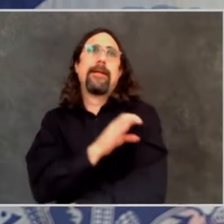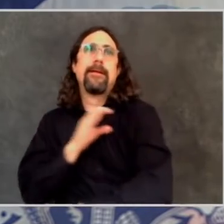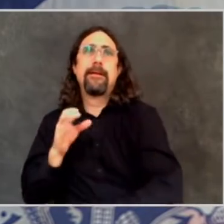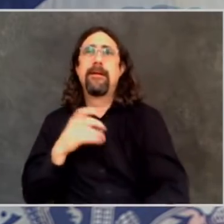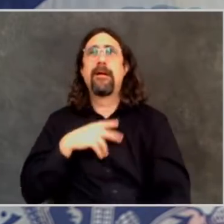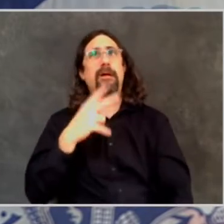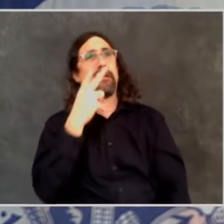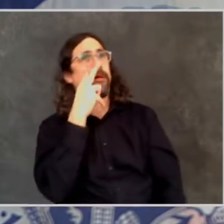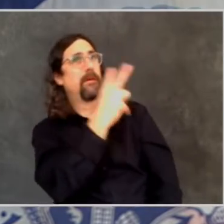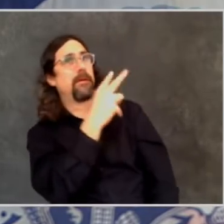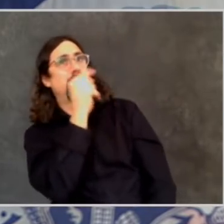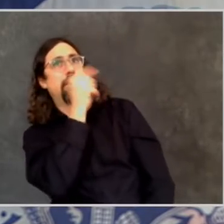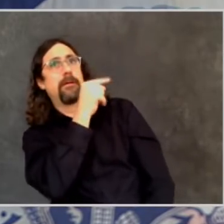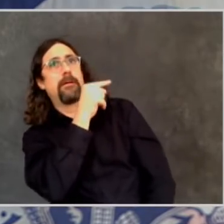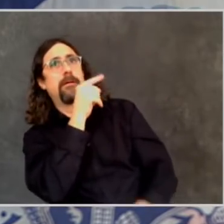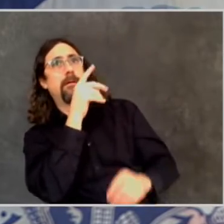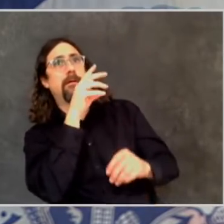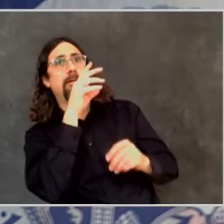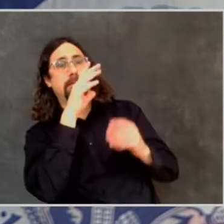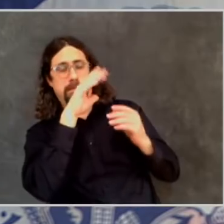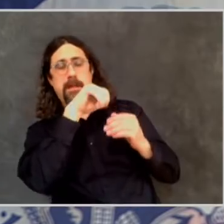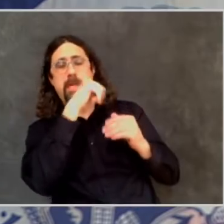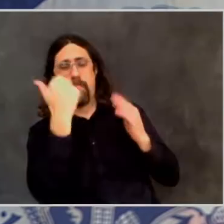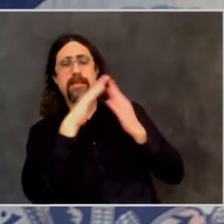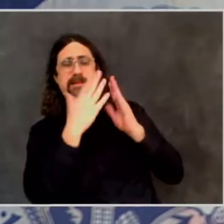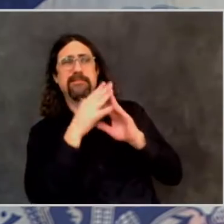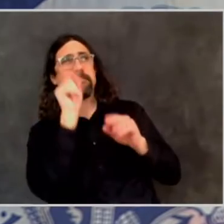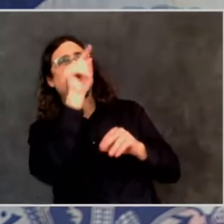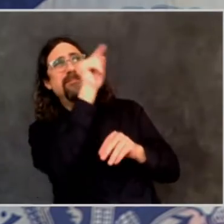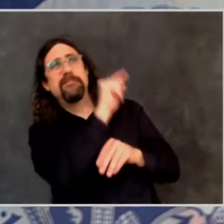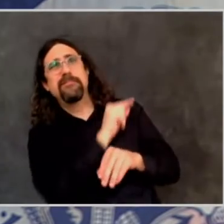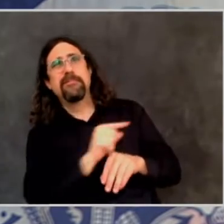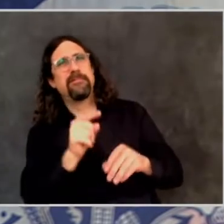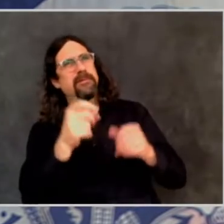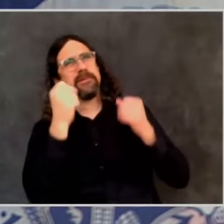don't have, cities and states that don't have particularly